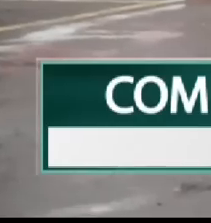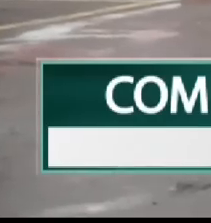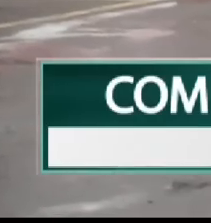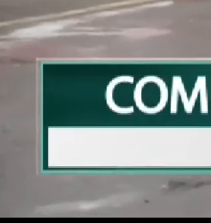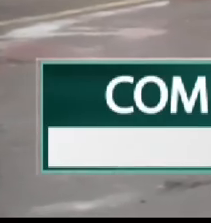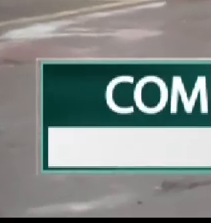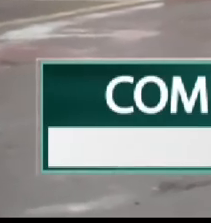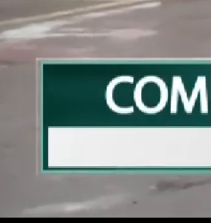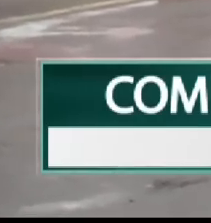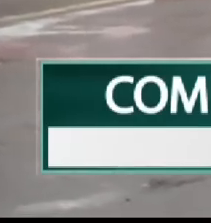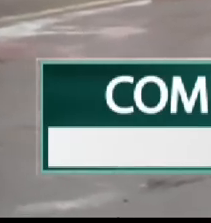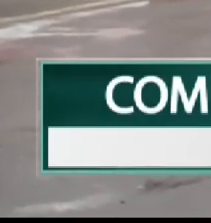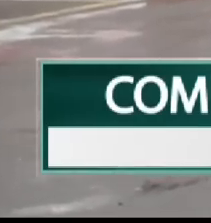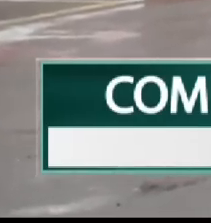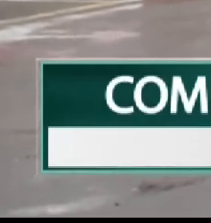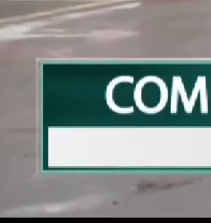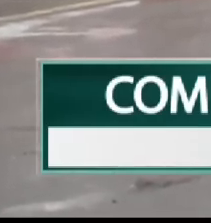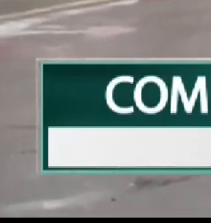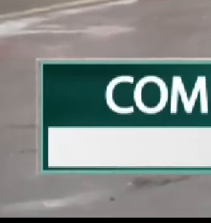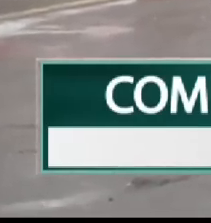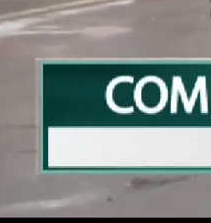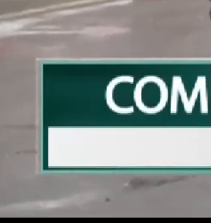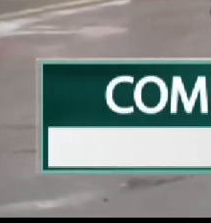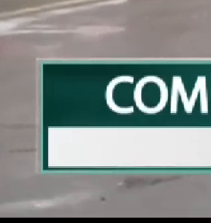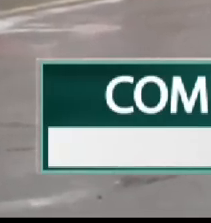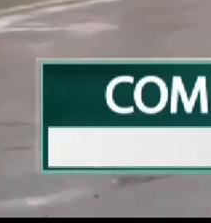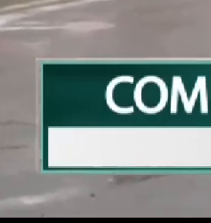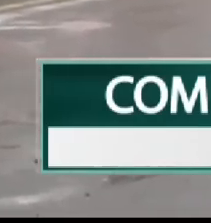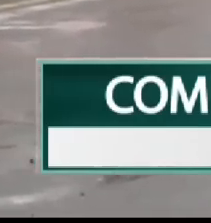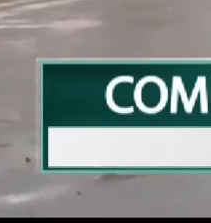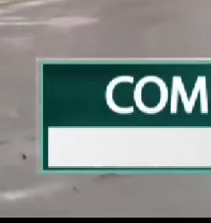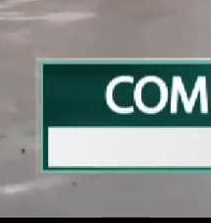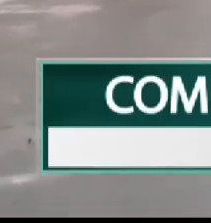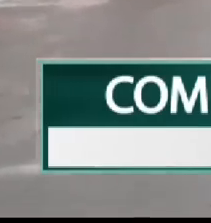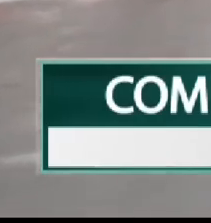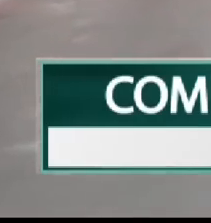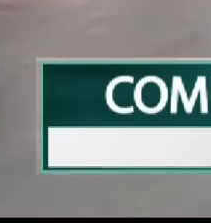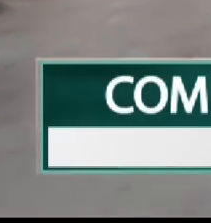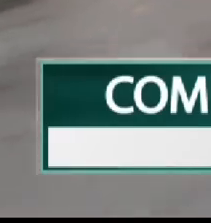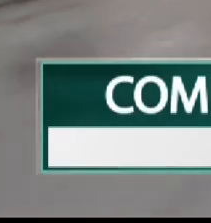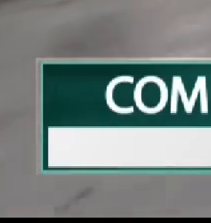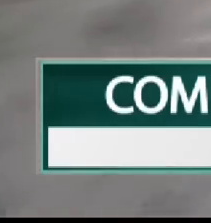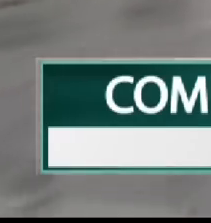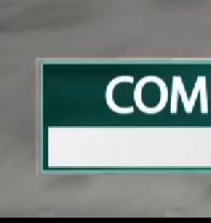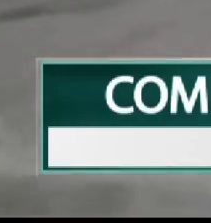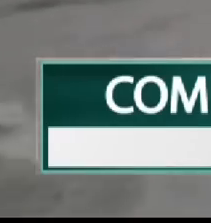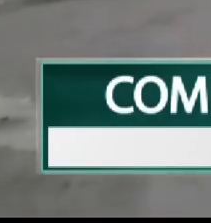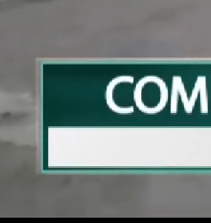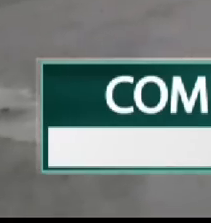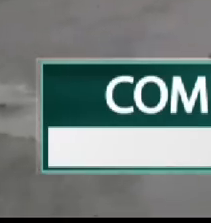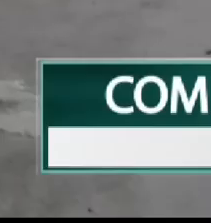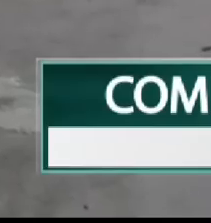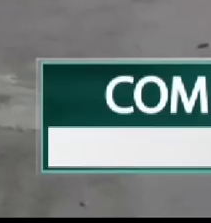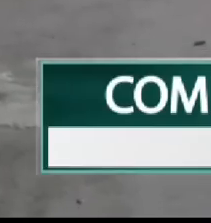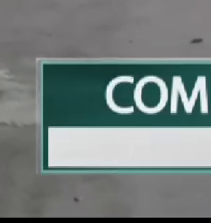And will the Kofi Goodman jury stand? We'll tell you what a judge decided after the break. You're watching The Bahamas Tonight.